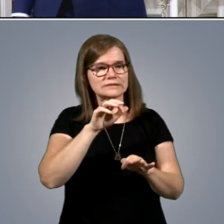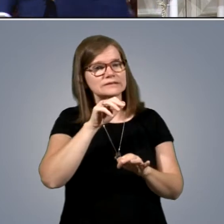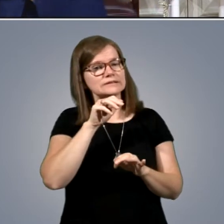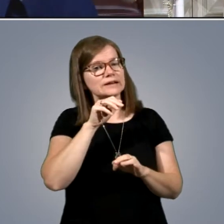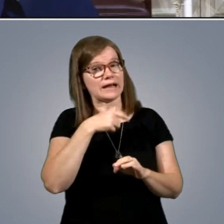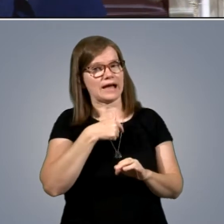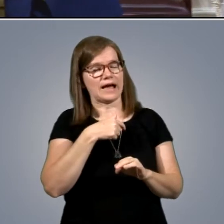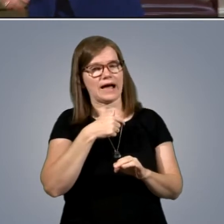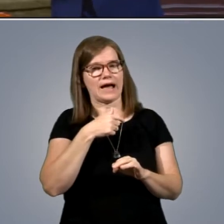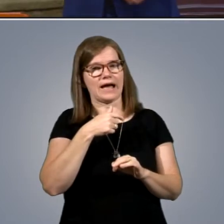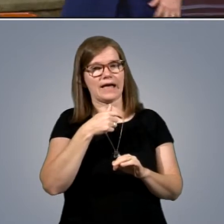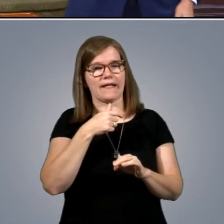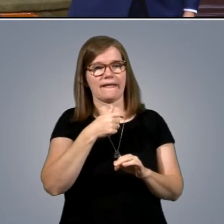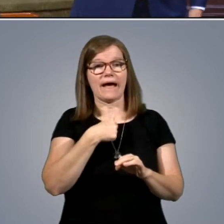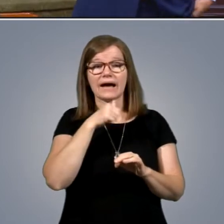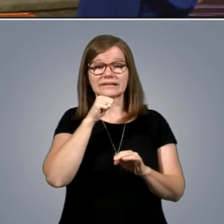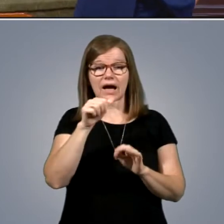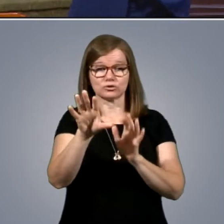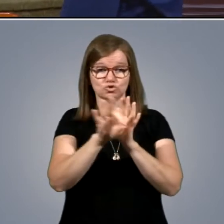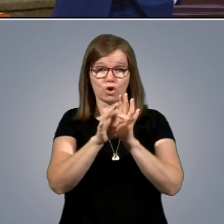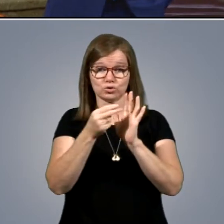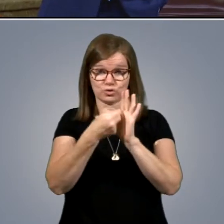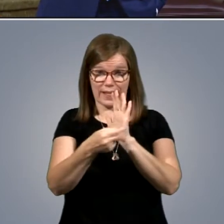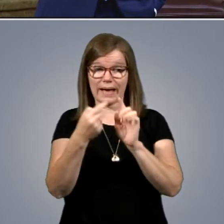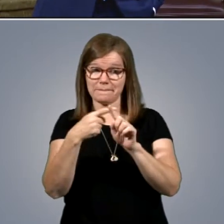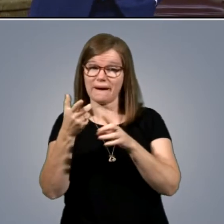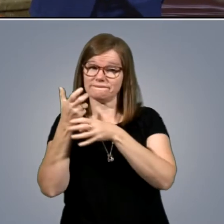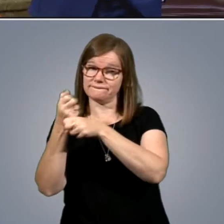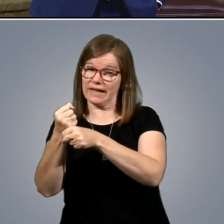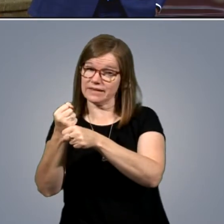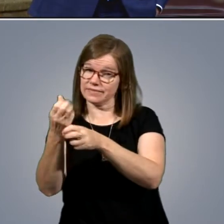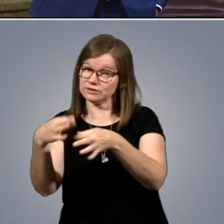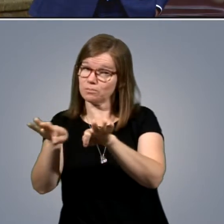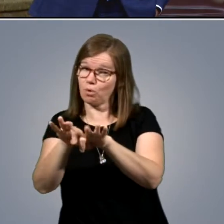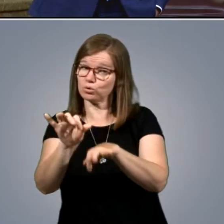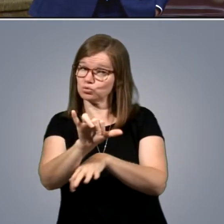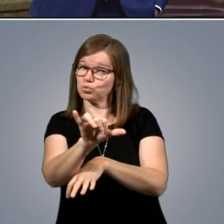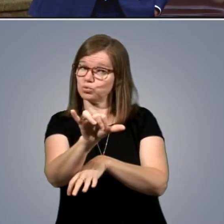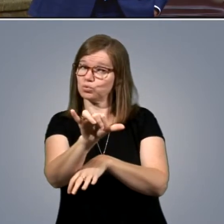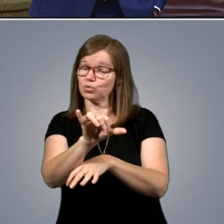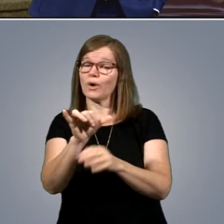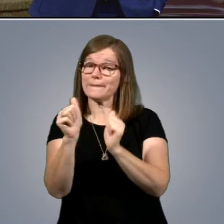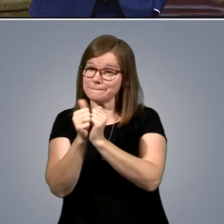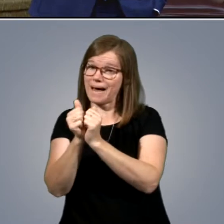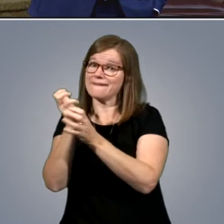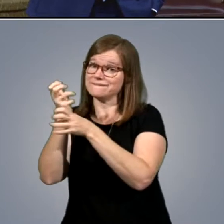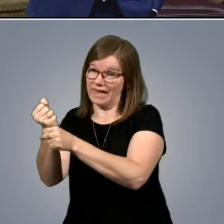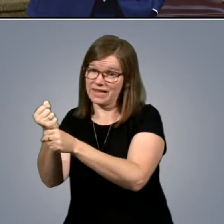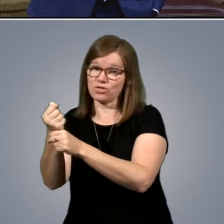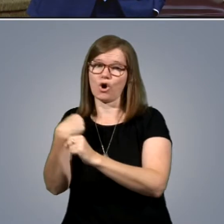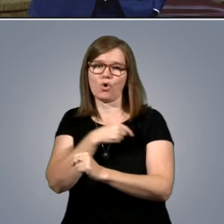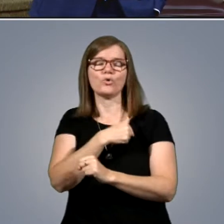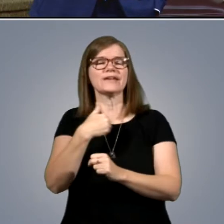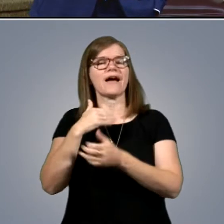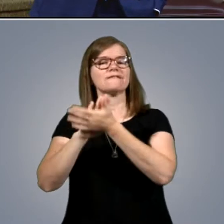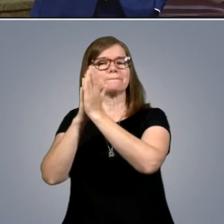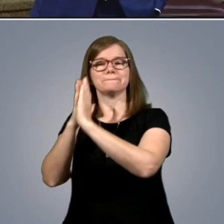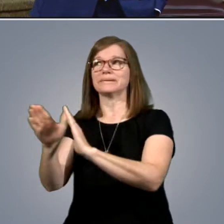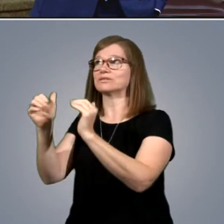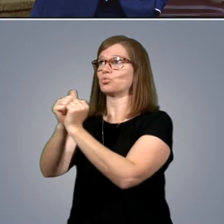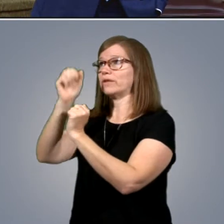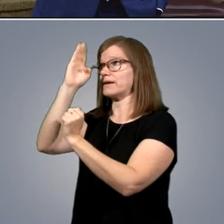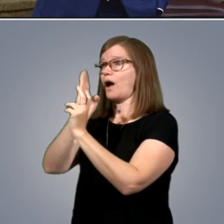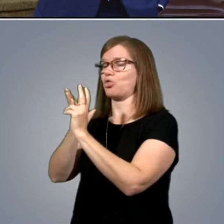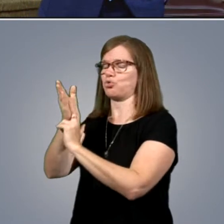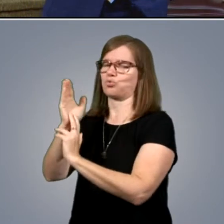accentuate there, but faith is going to be very important. Being justified by faith, we have peace with God through